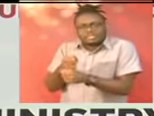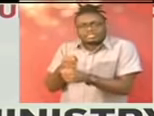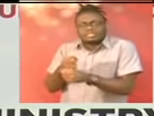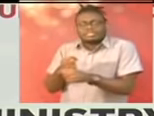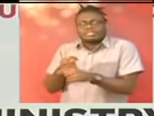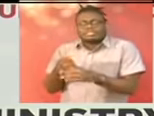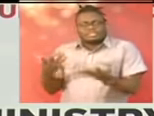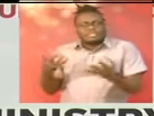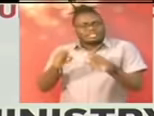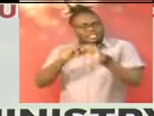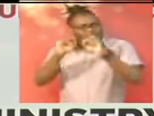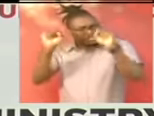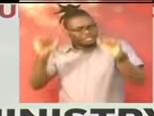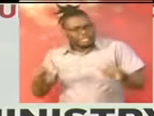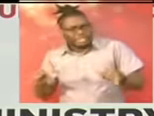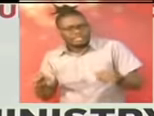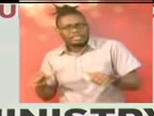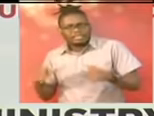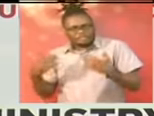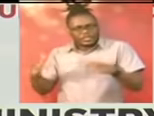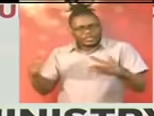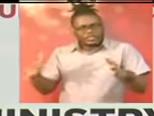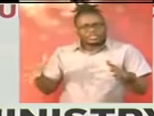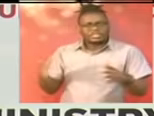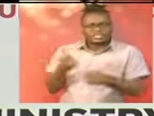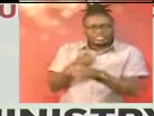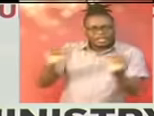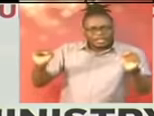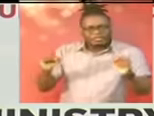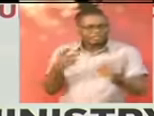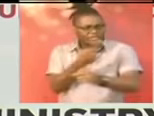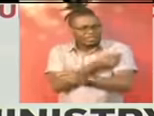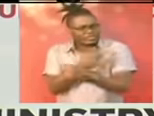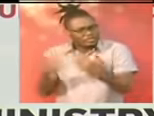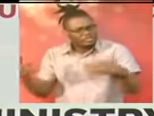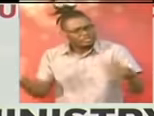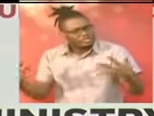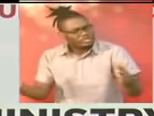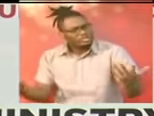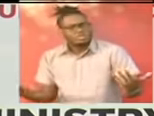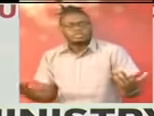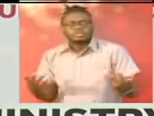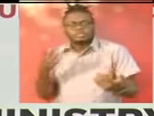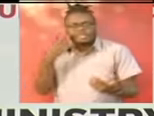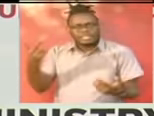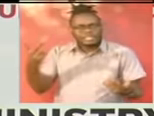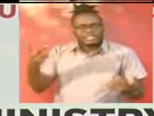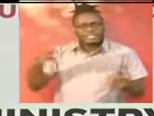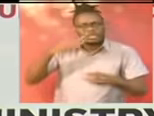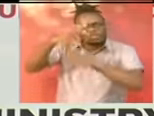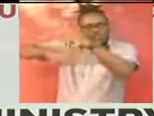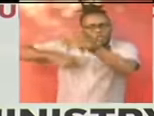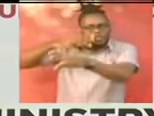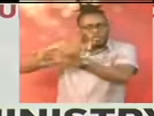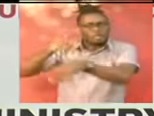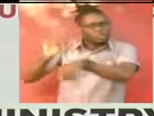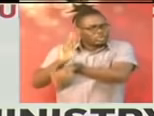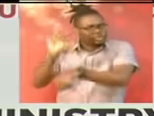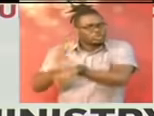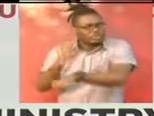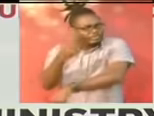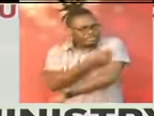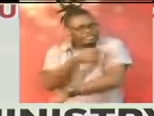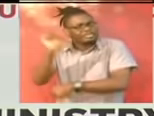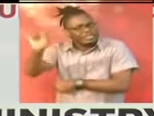range of safe and effective vaccines for global use. Now, we aren't specifically aware of